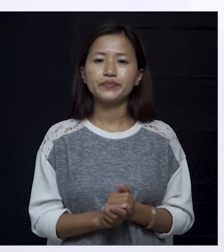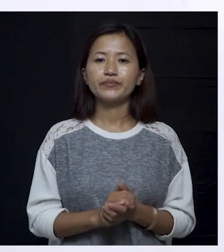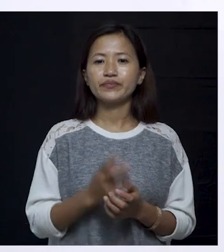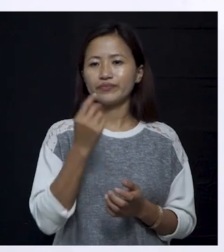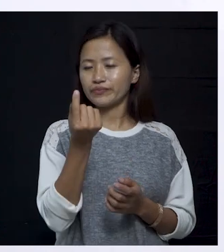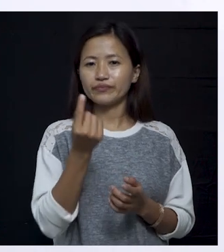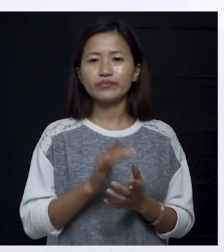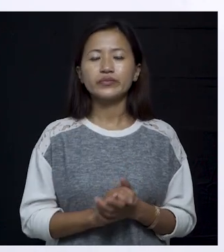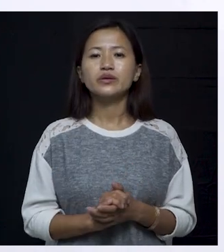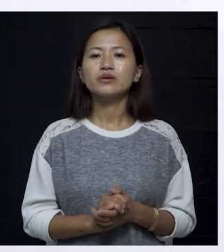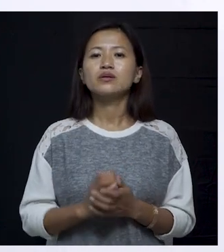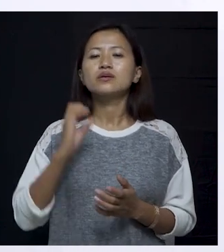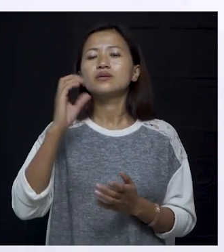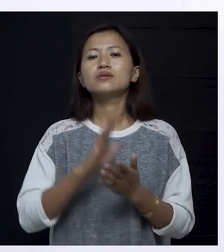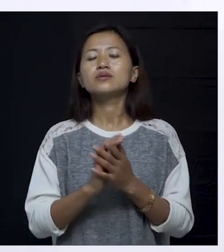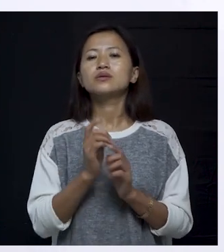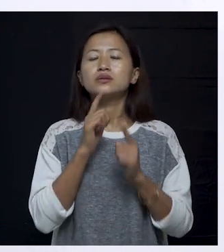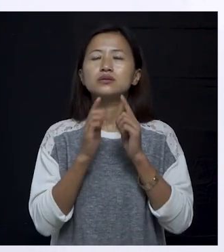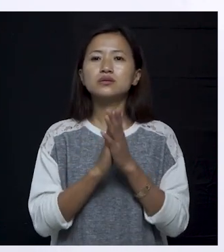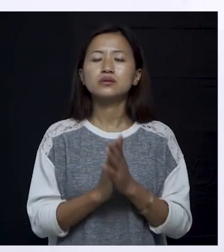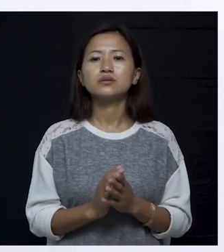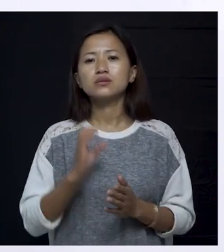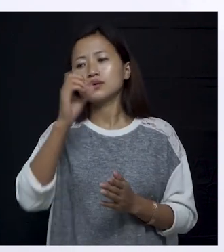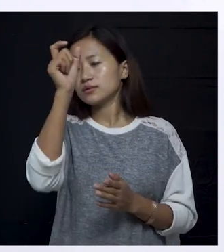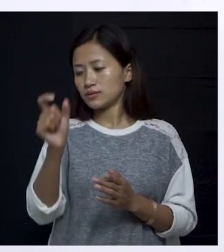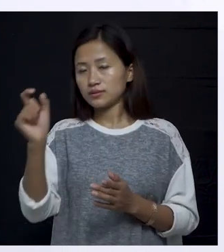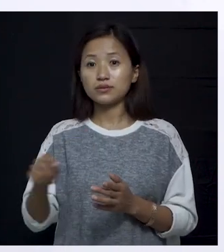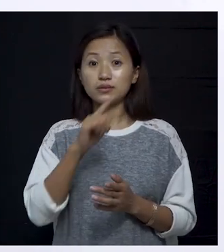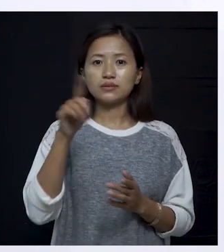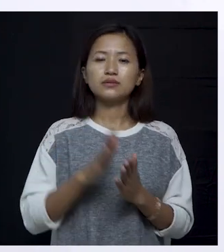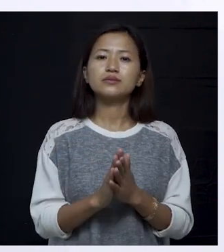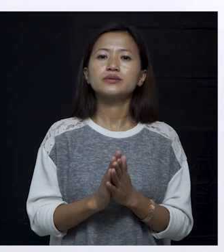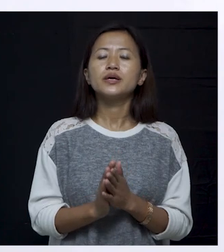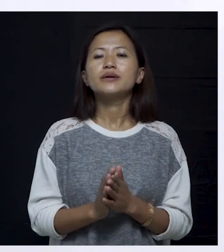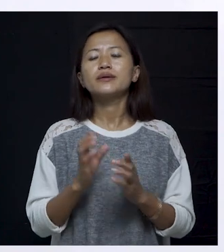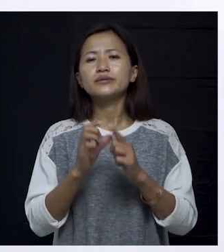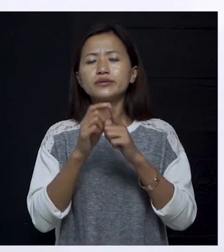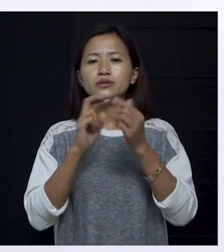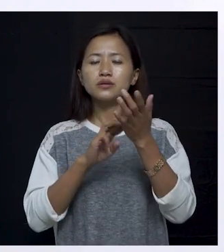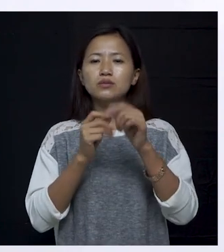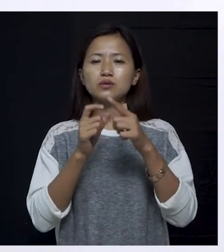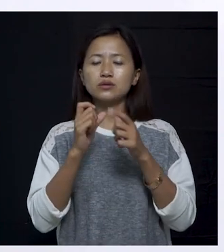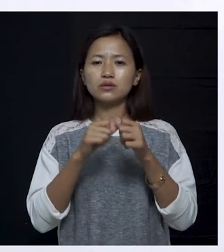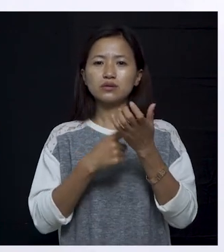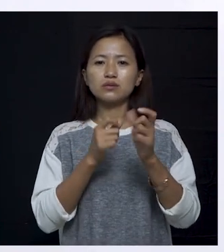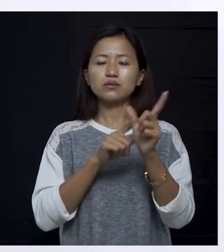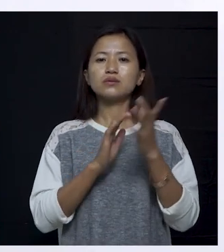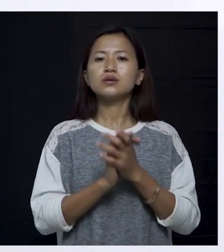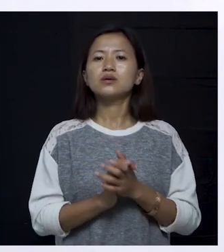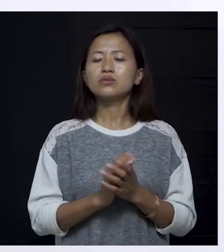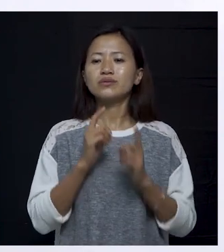So chapter 15, we were discussing about citizens' rights in democracy, okay? We have discussed about